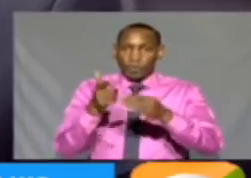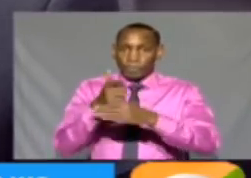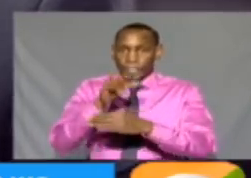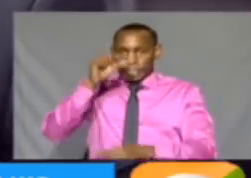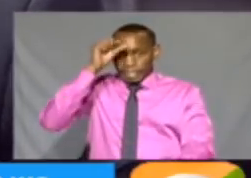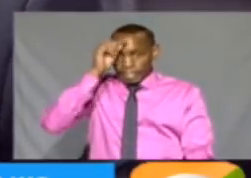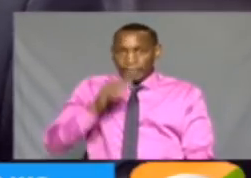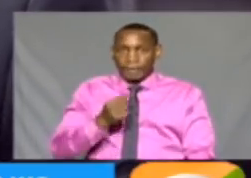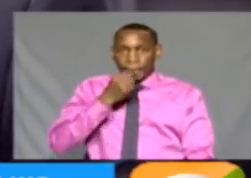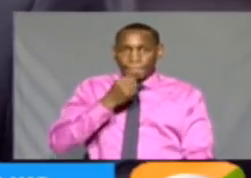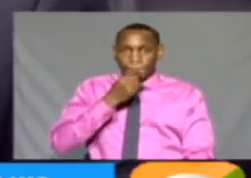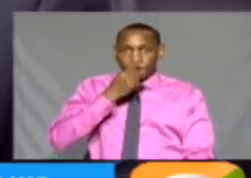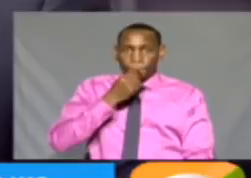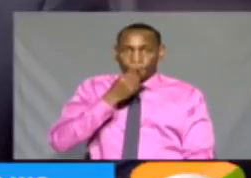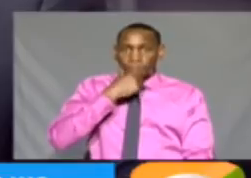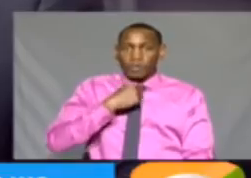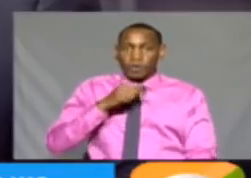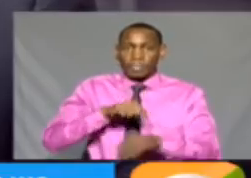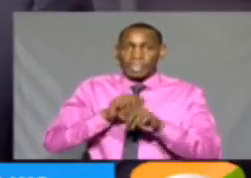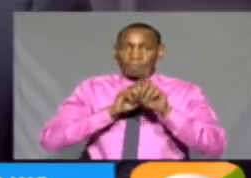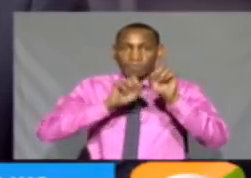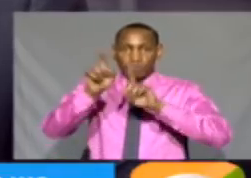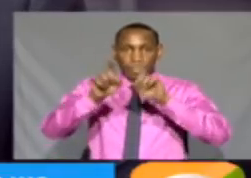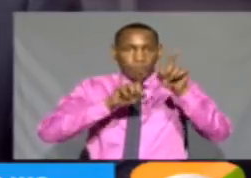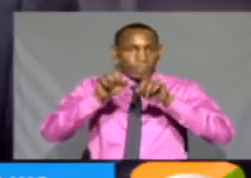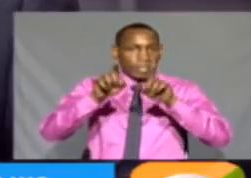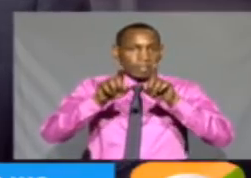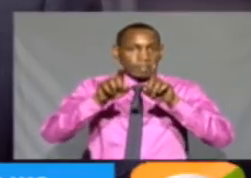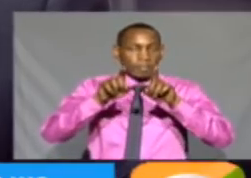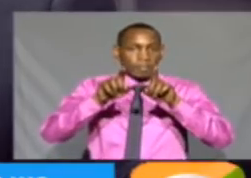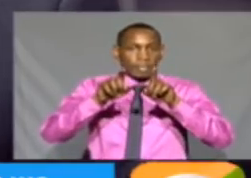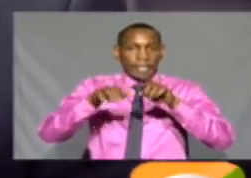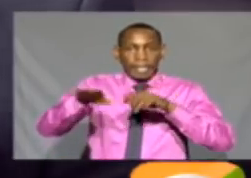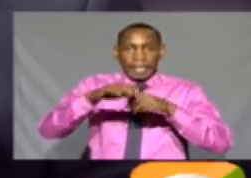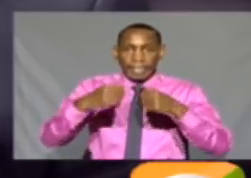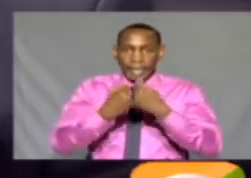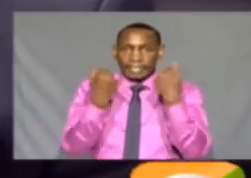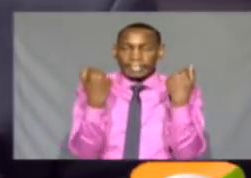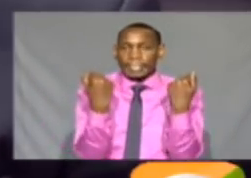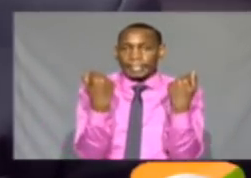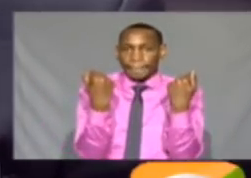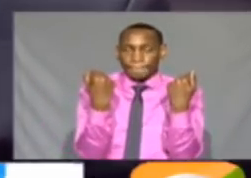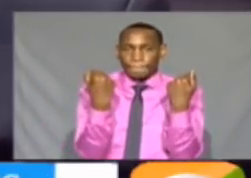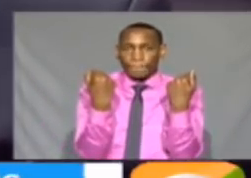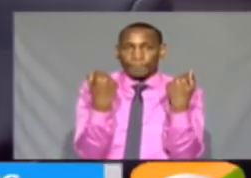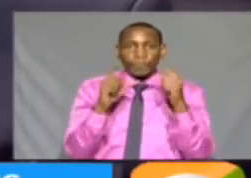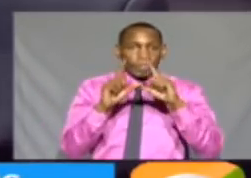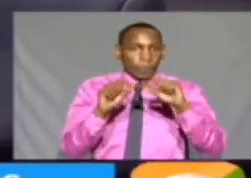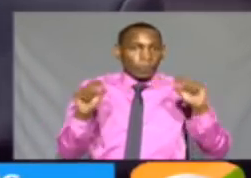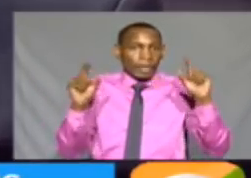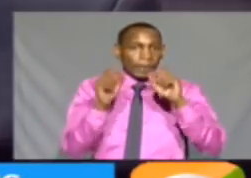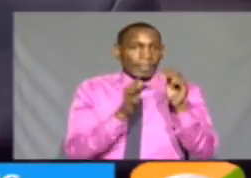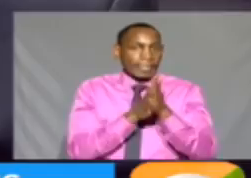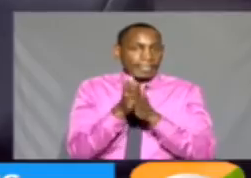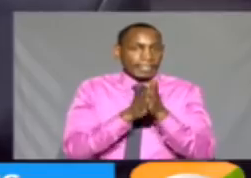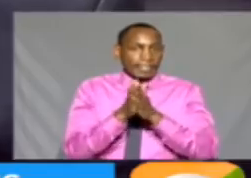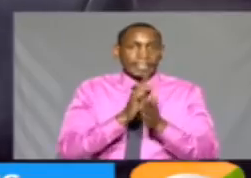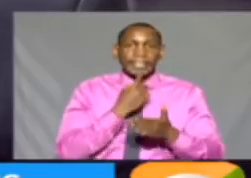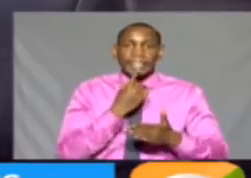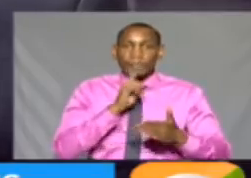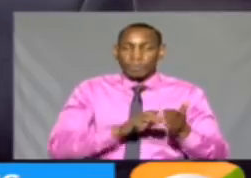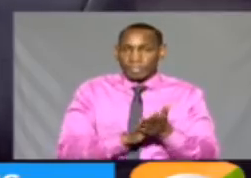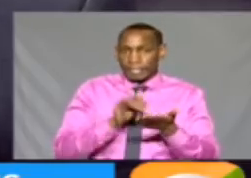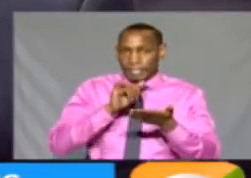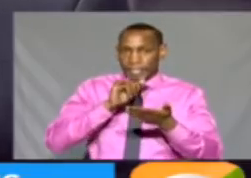Governor Hassan Joho when he visited the scene of accident, and there's something interesting he said about the